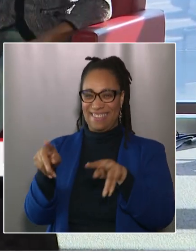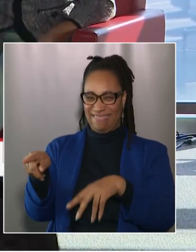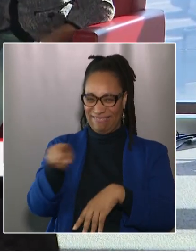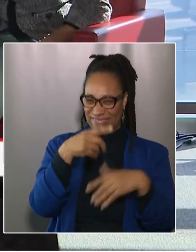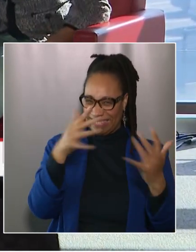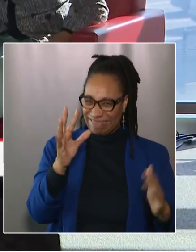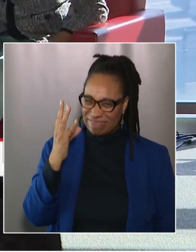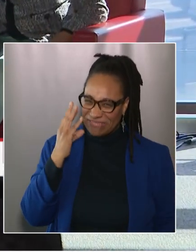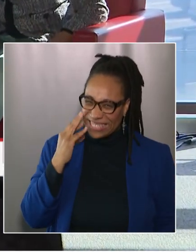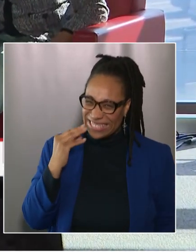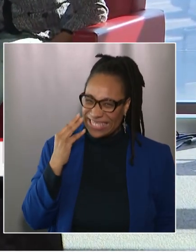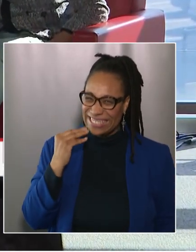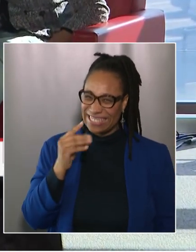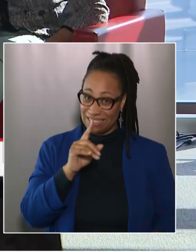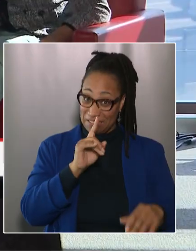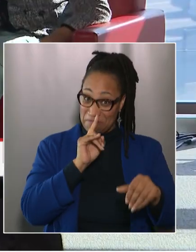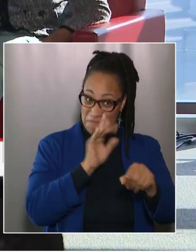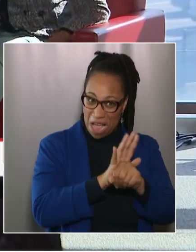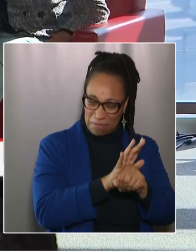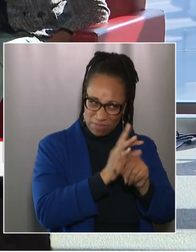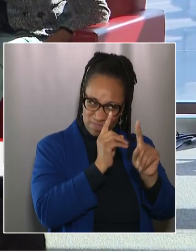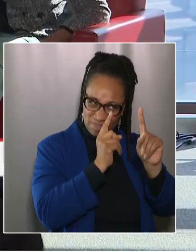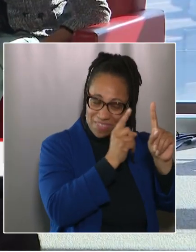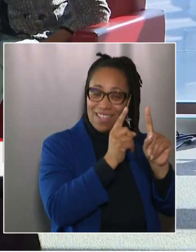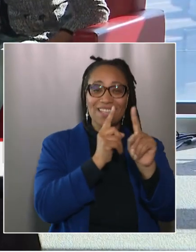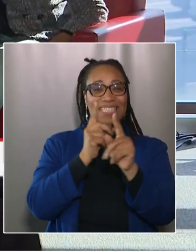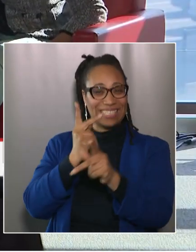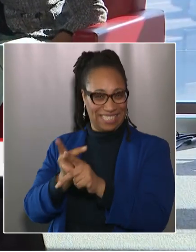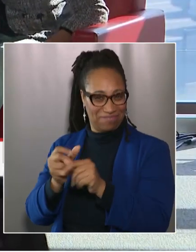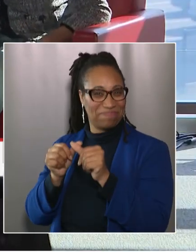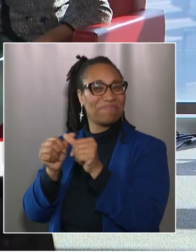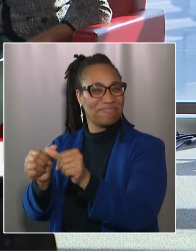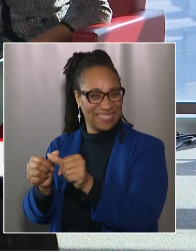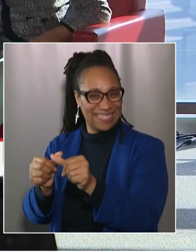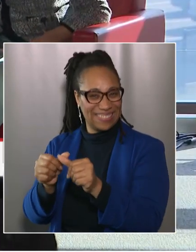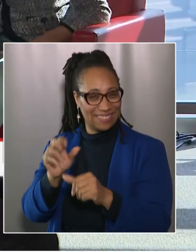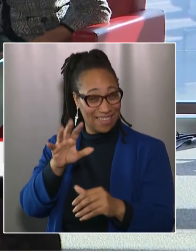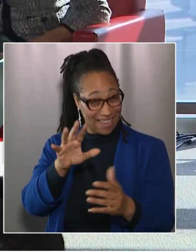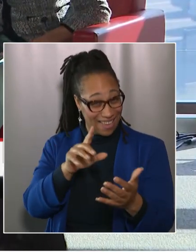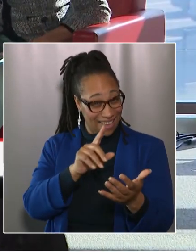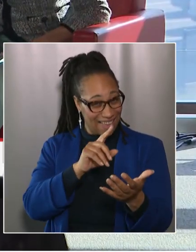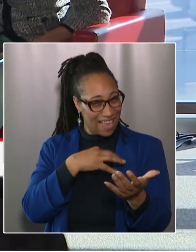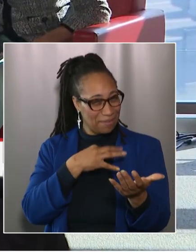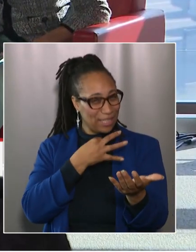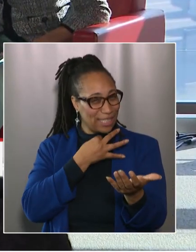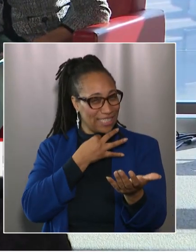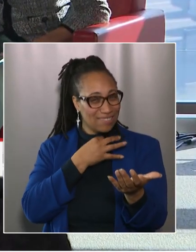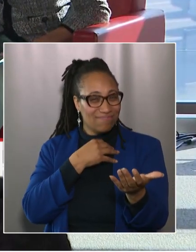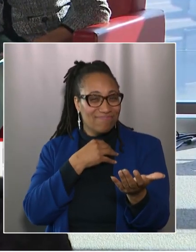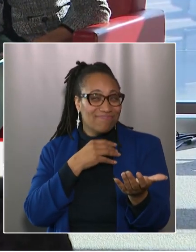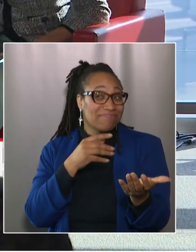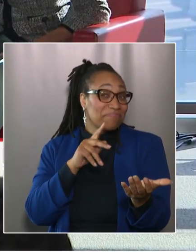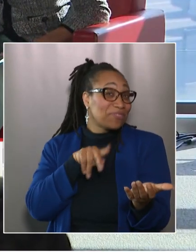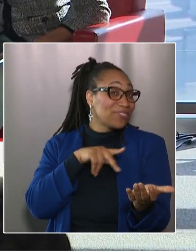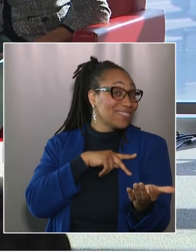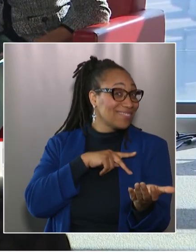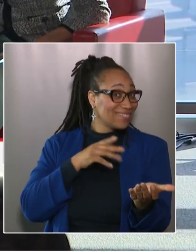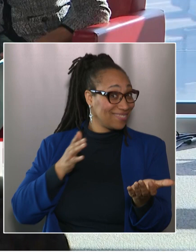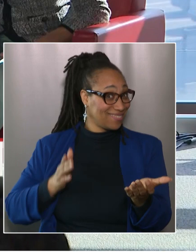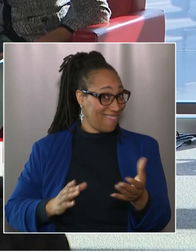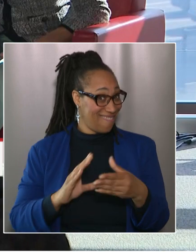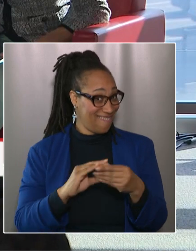But I'm actually a little curious about the personal side. When you made some of those early promises about unsticking projects,